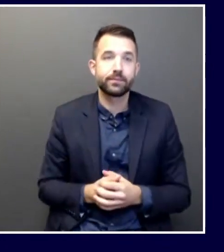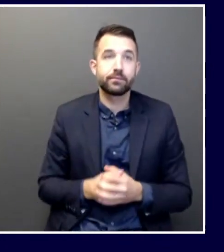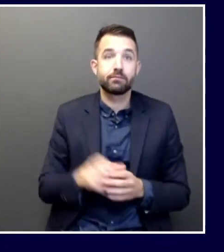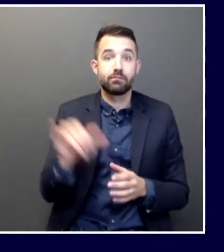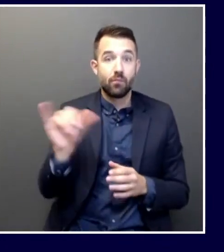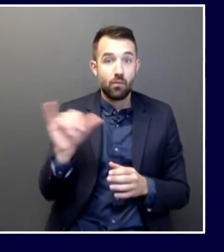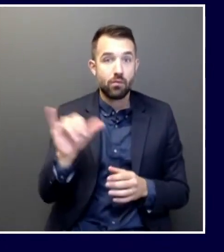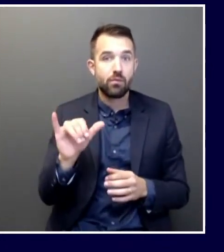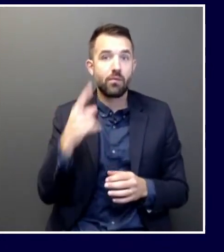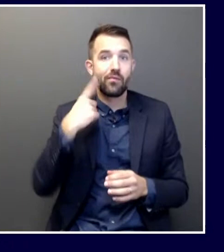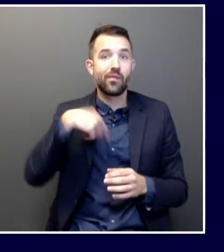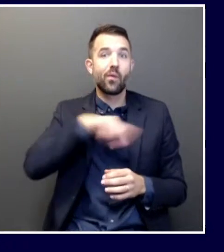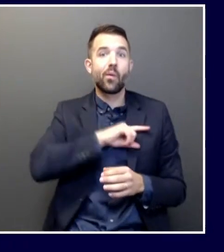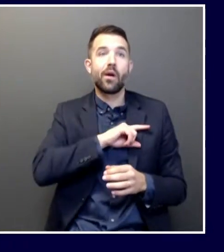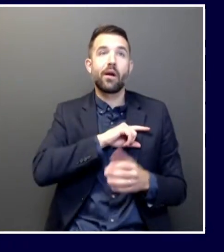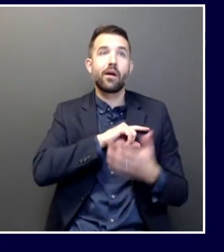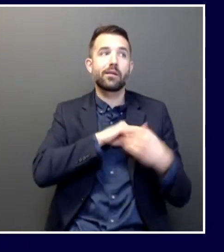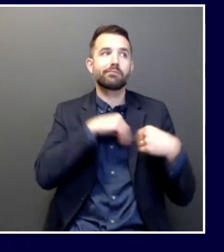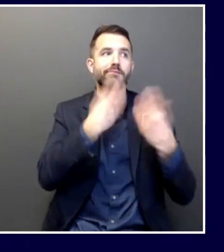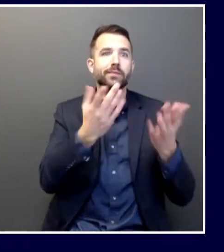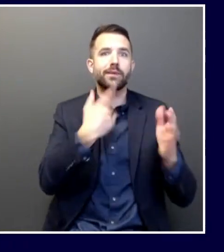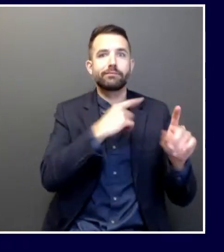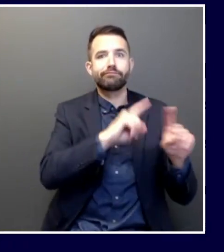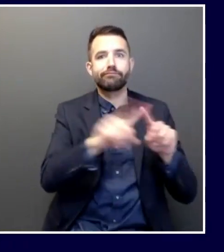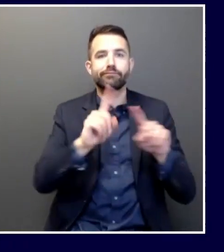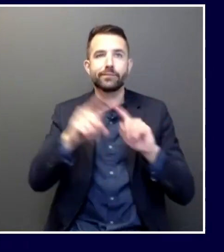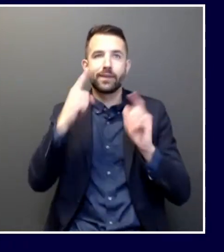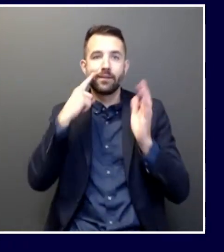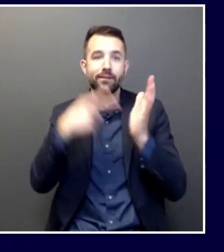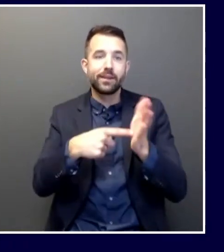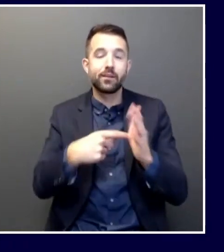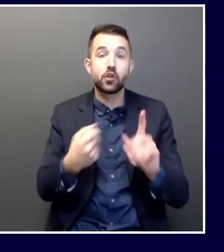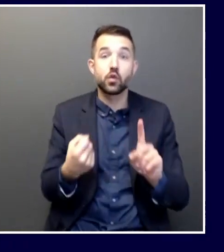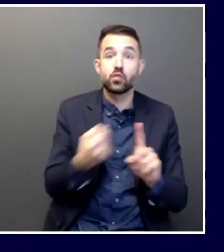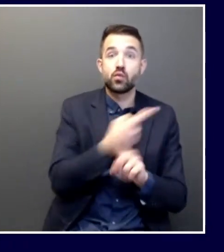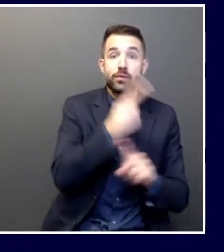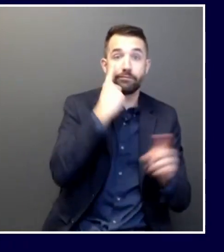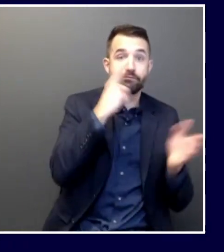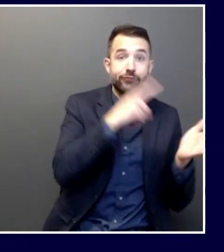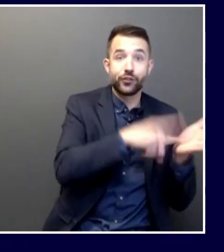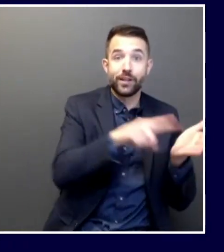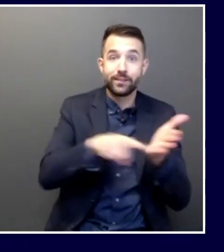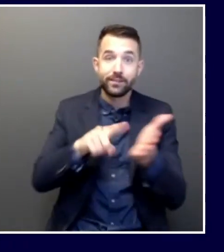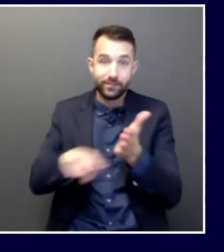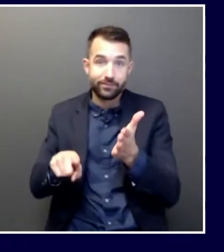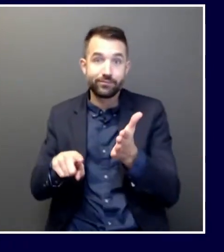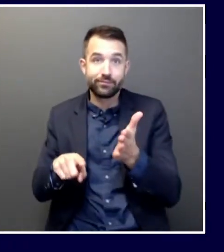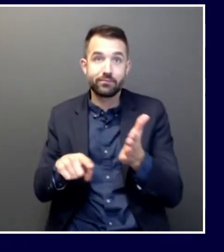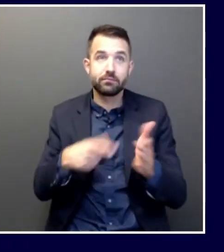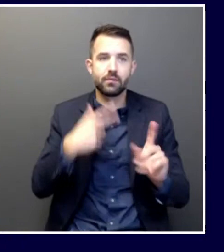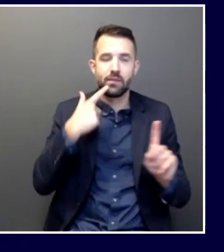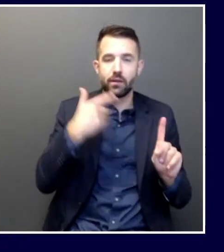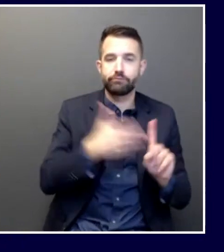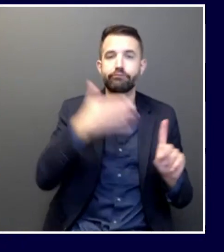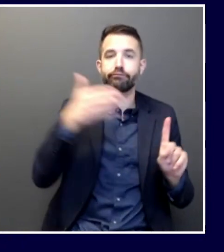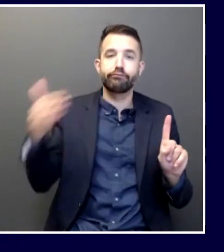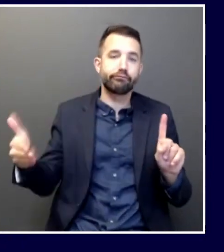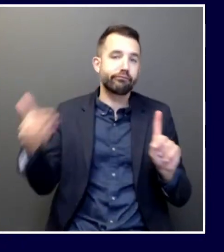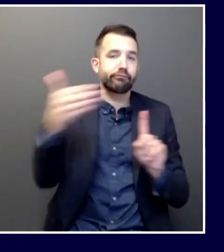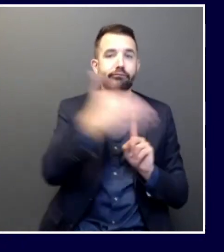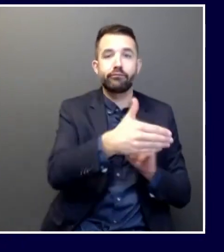random audits and complaint-driven investigations to protect the healthcare workers as well as their patients and residents.